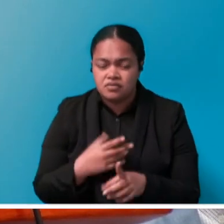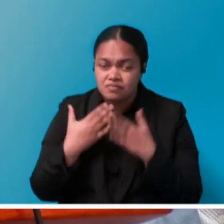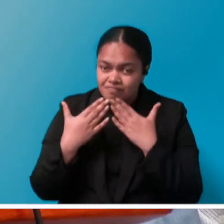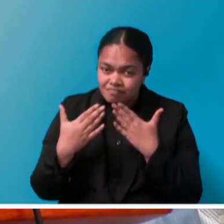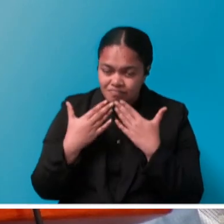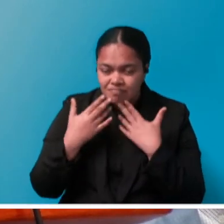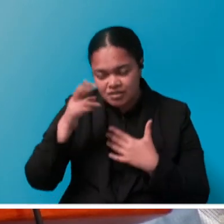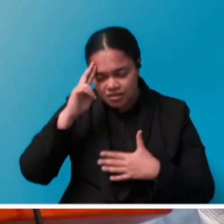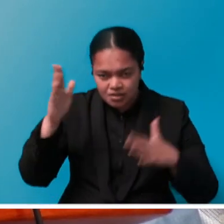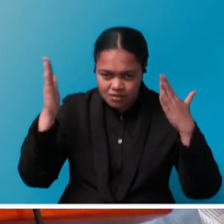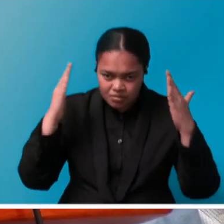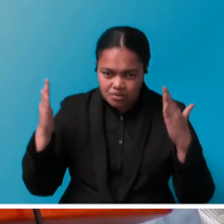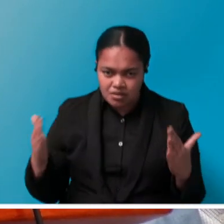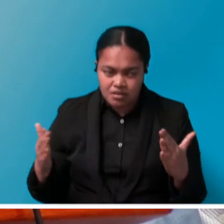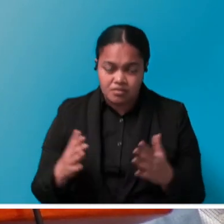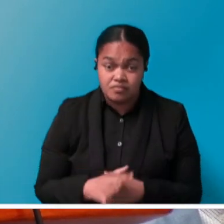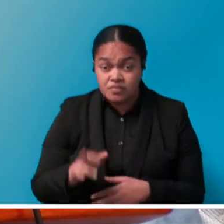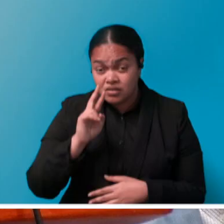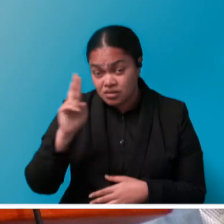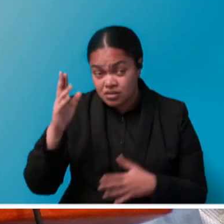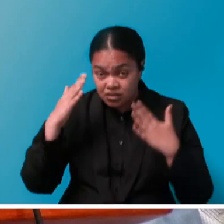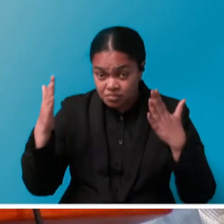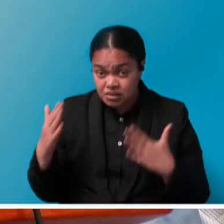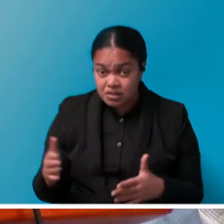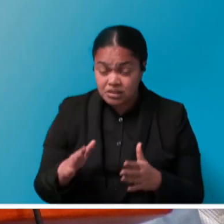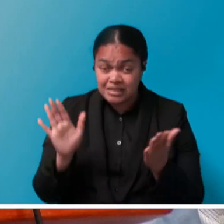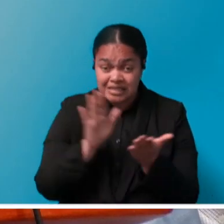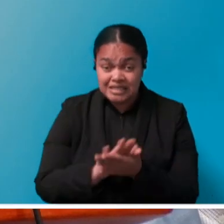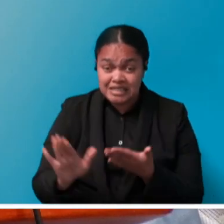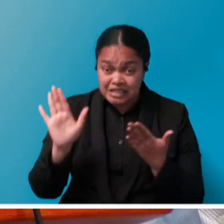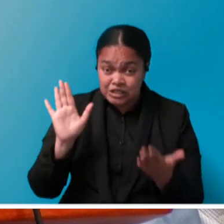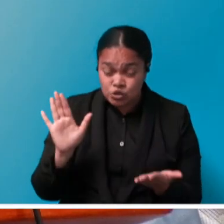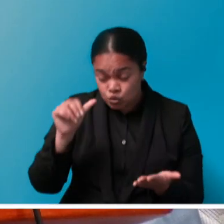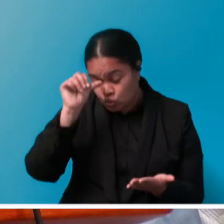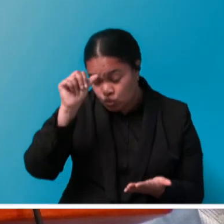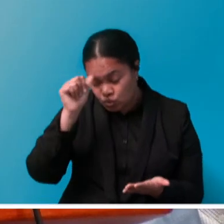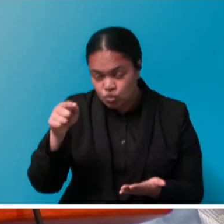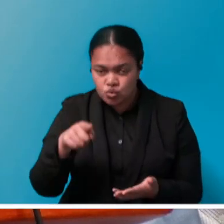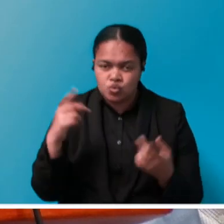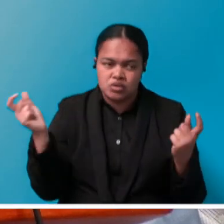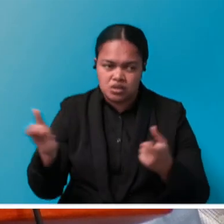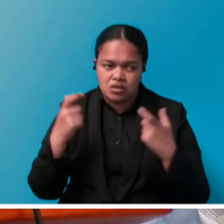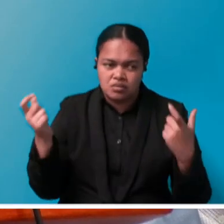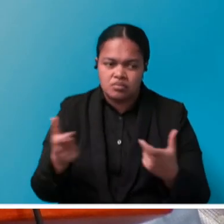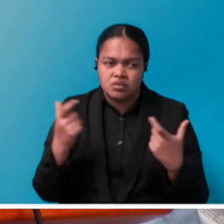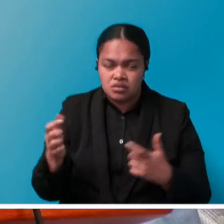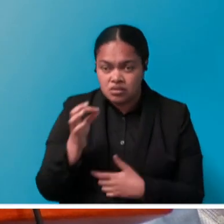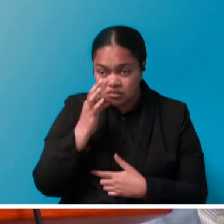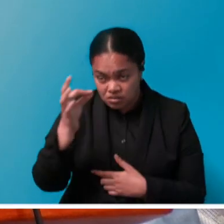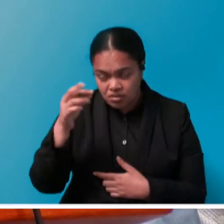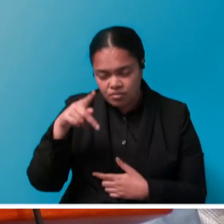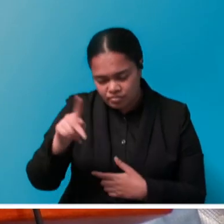Mr. Speaker. Mr. Speaker, Hindus are celebrating Navratri festival. May I take your permission to wish them